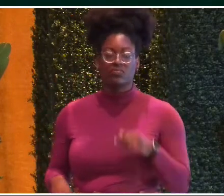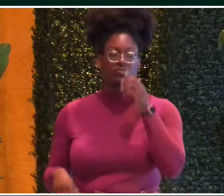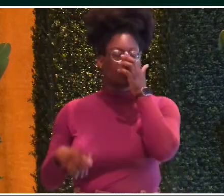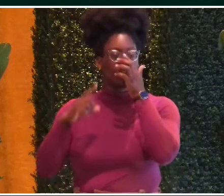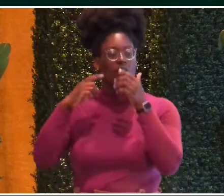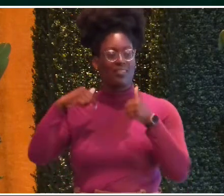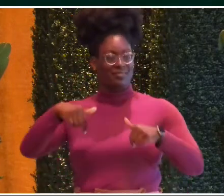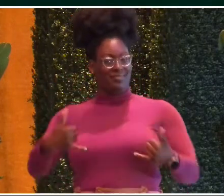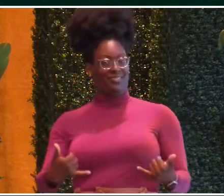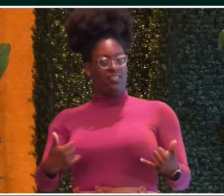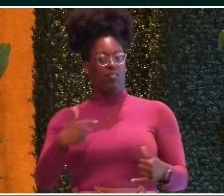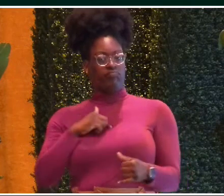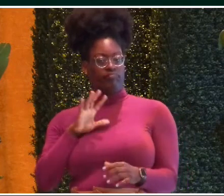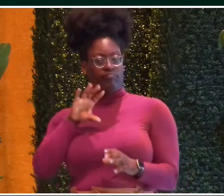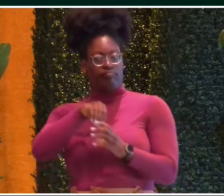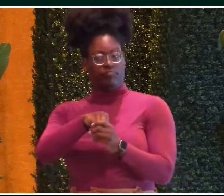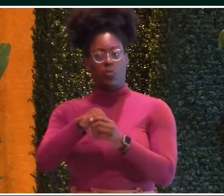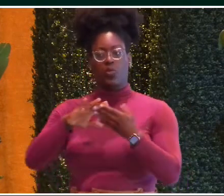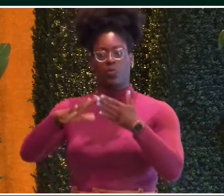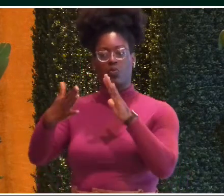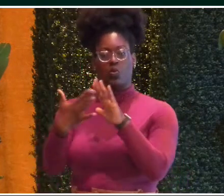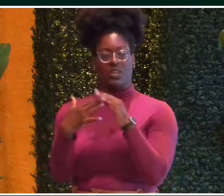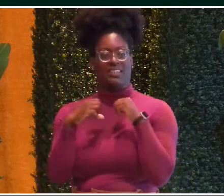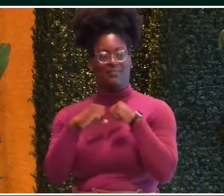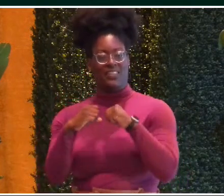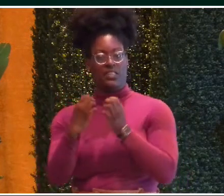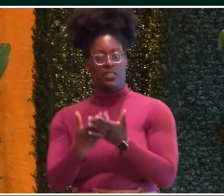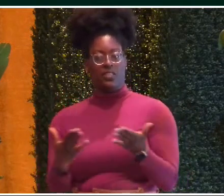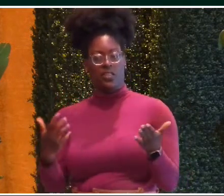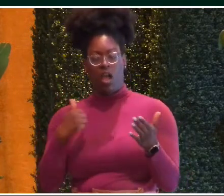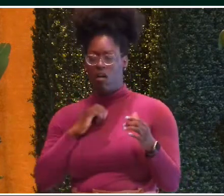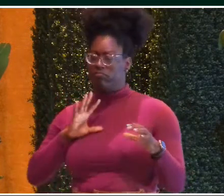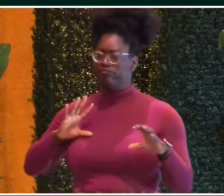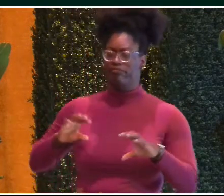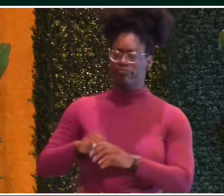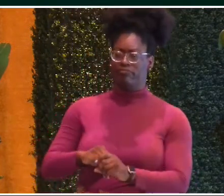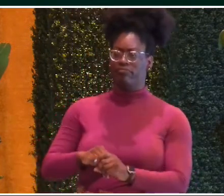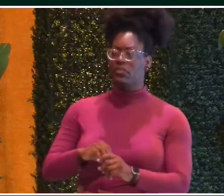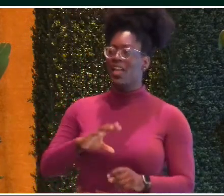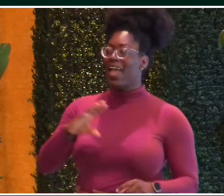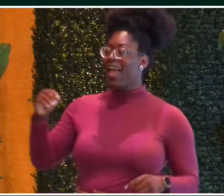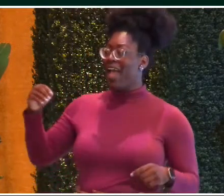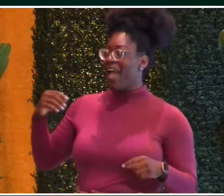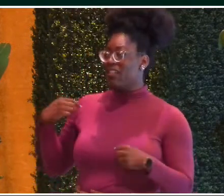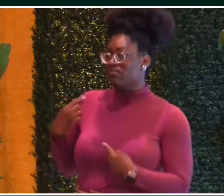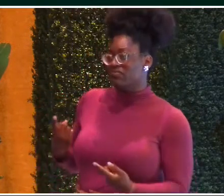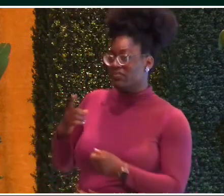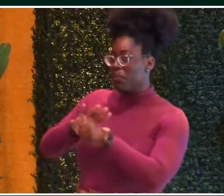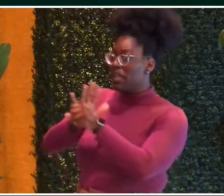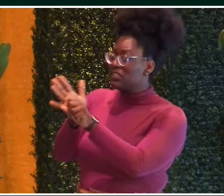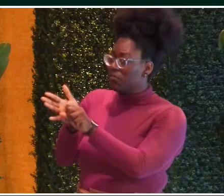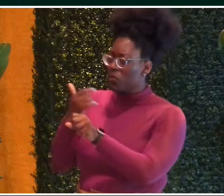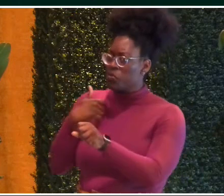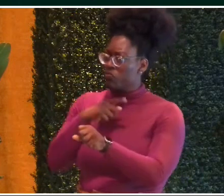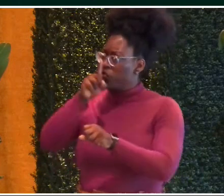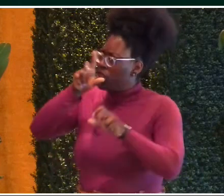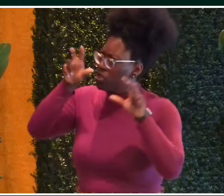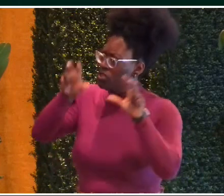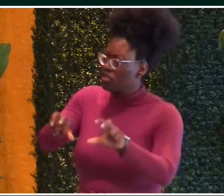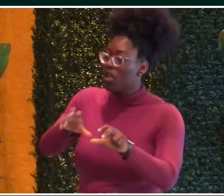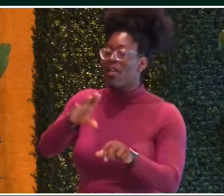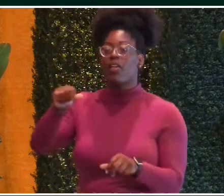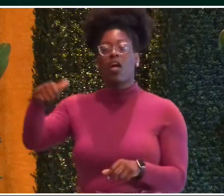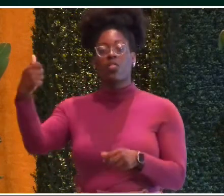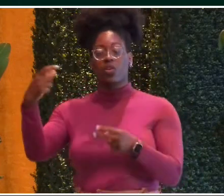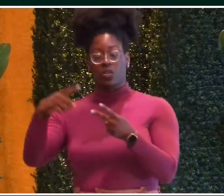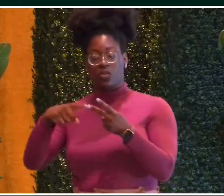right now. I've been doing it for years, but really re-emerging that ever since the pandemic. The other thing is, have you all done your pod mapping?